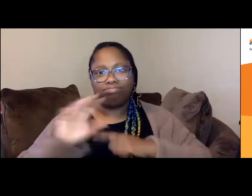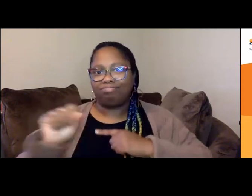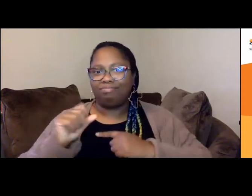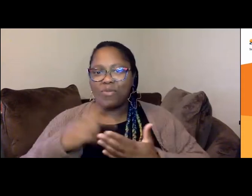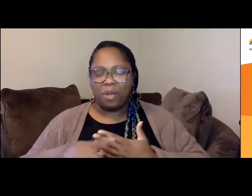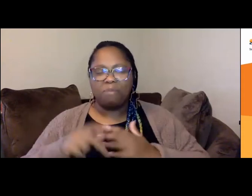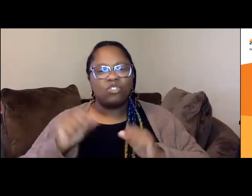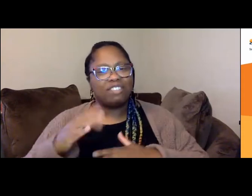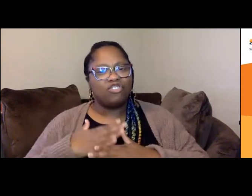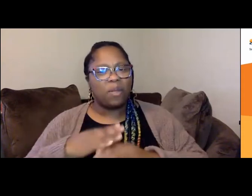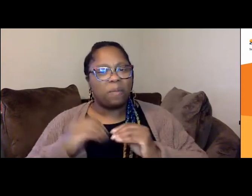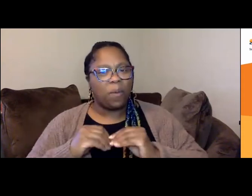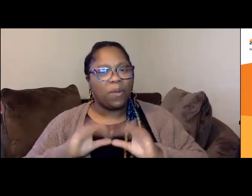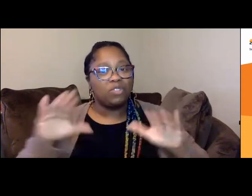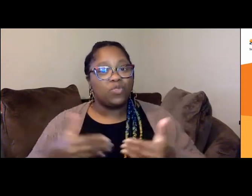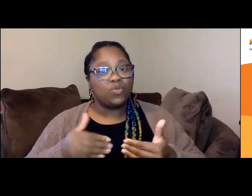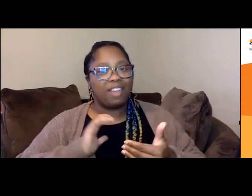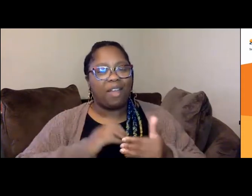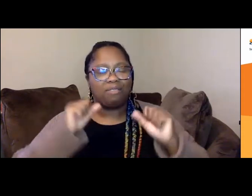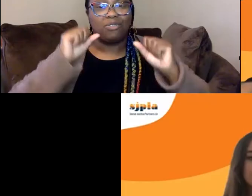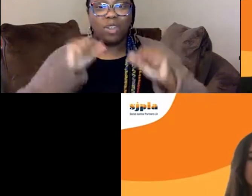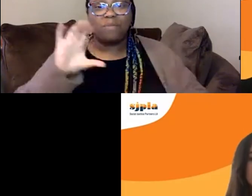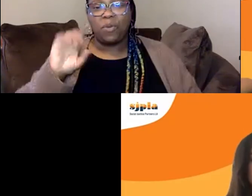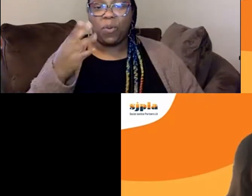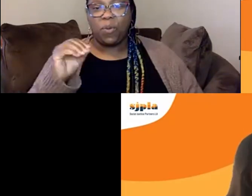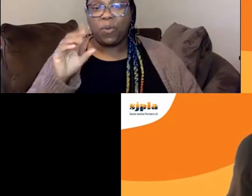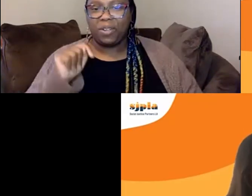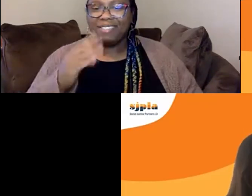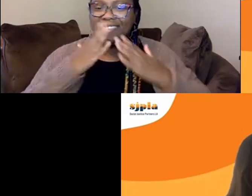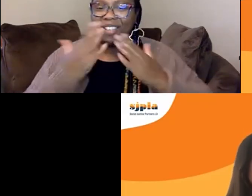about the program and introduce you to our incredible cohort for this year. Thank you